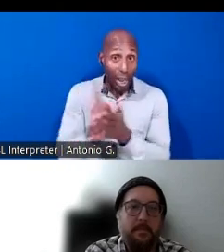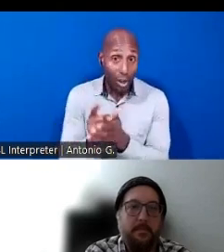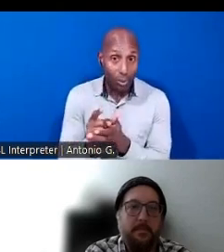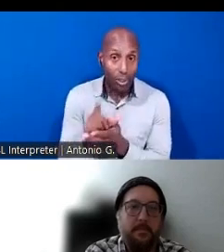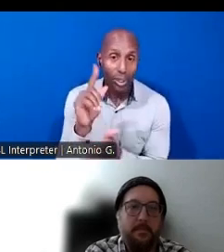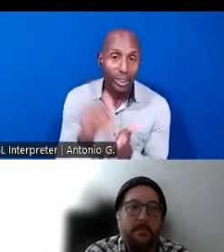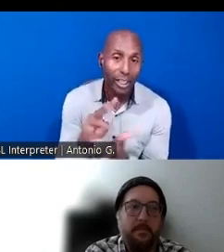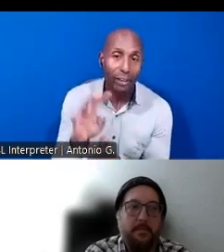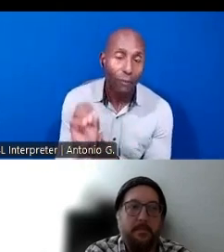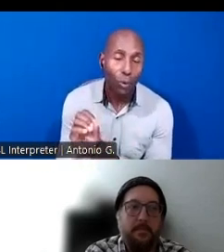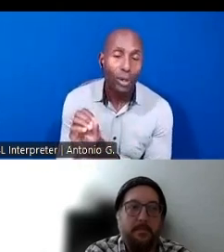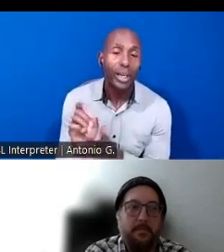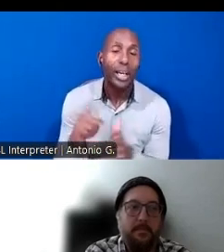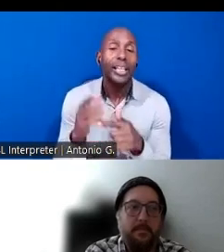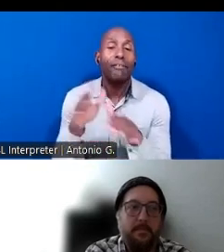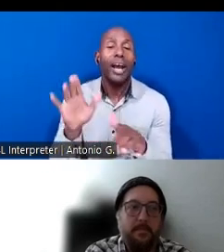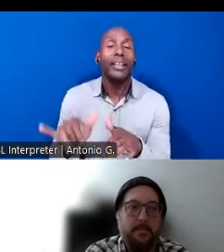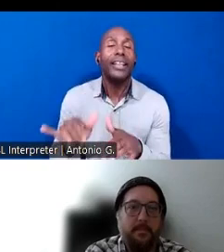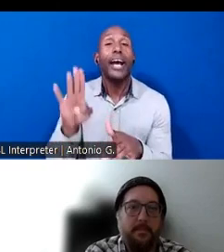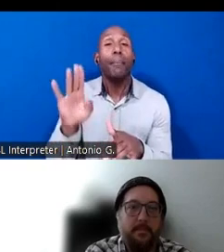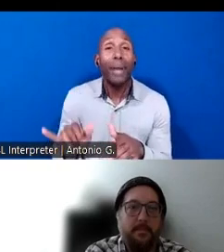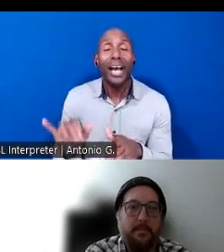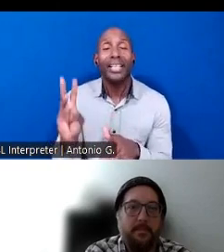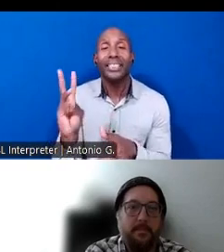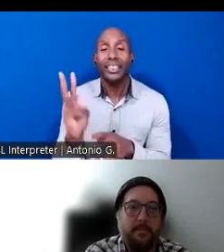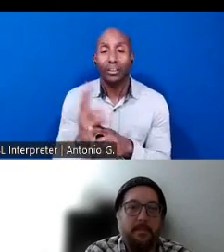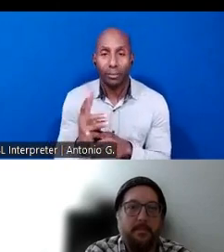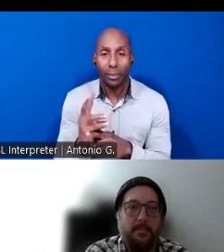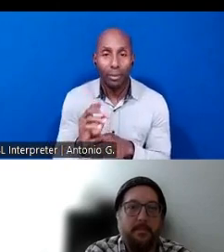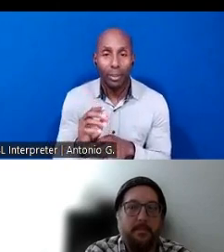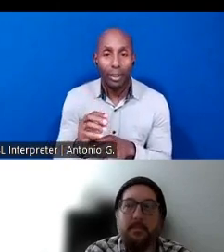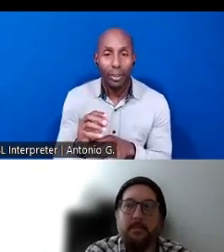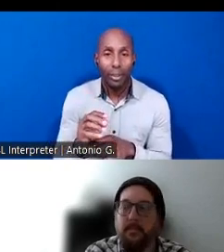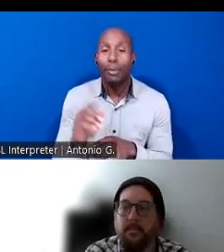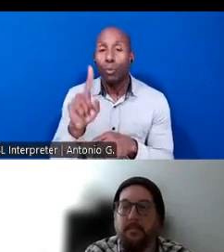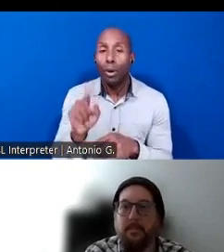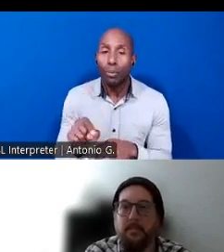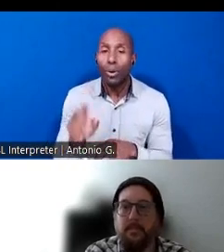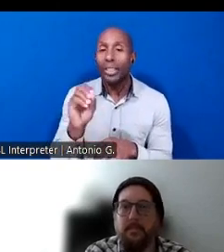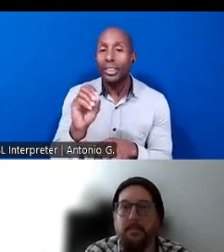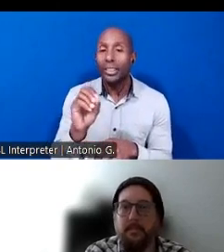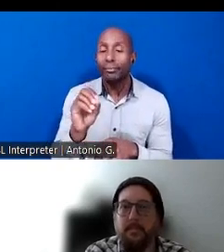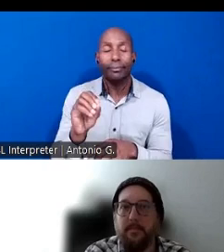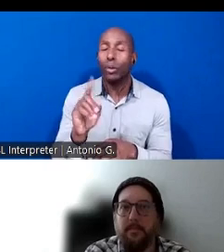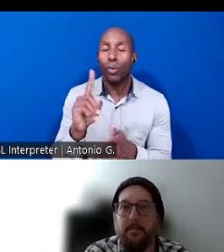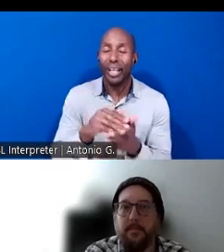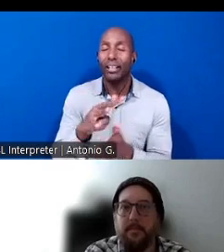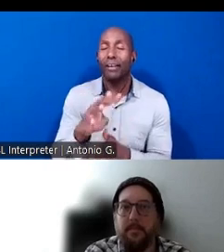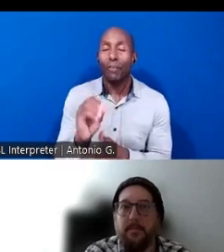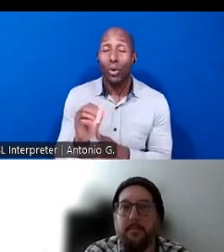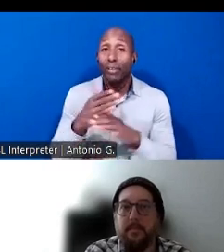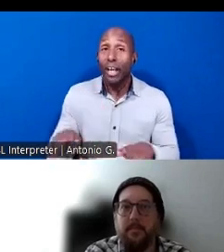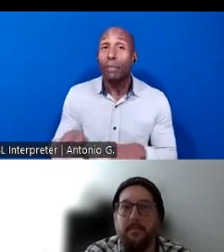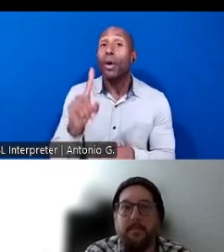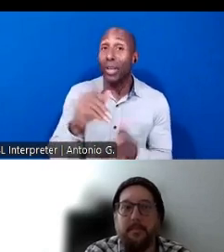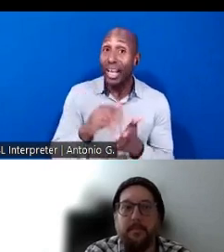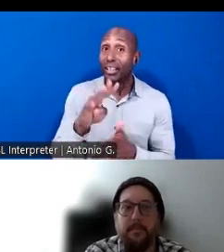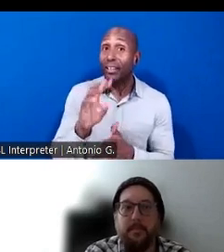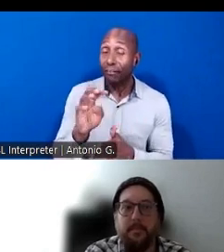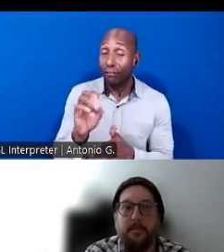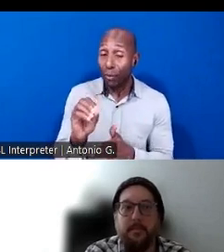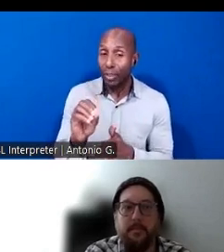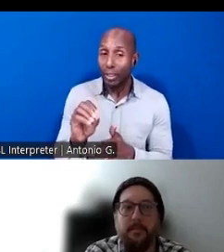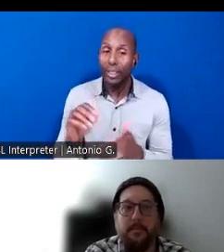hours divided by 1,040 hours gets you 1.0 FTE. And so if we follow that logic and go down to the